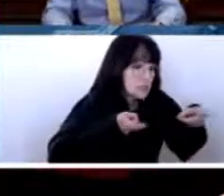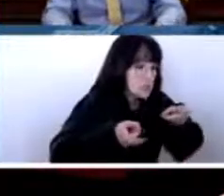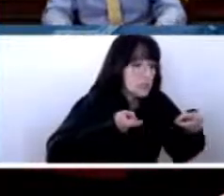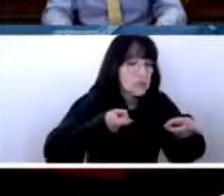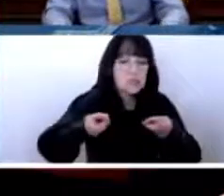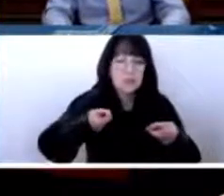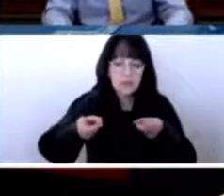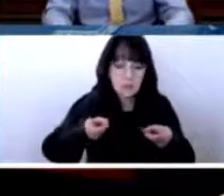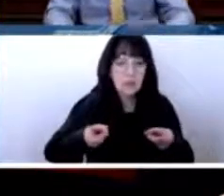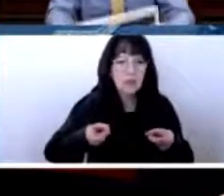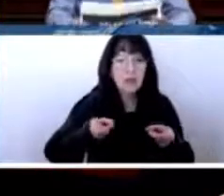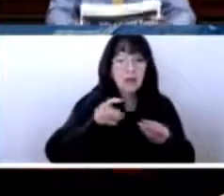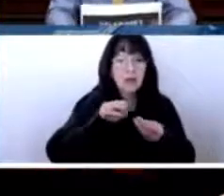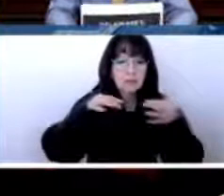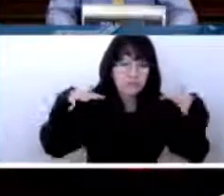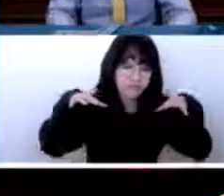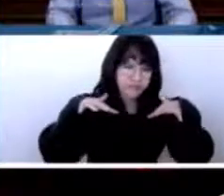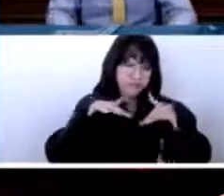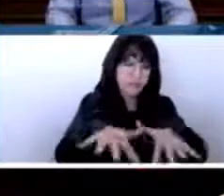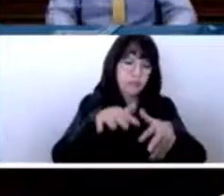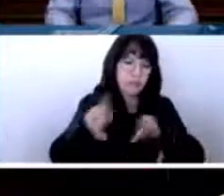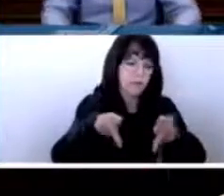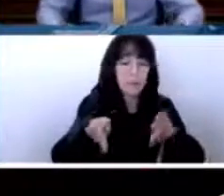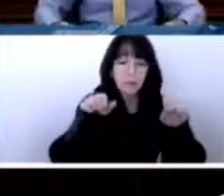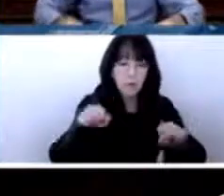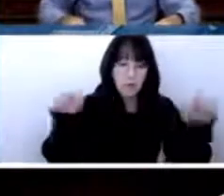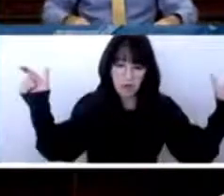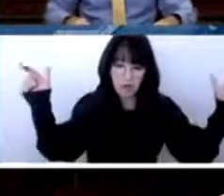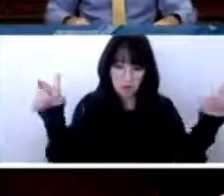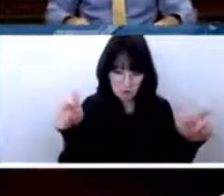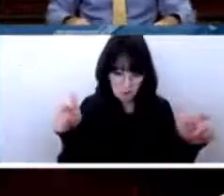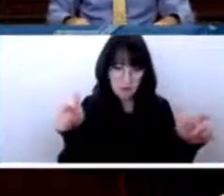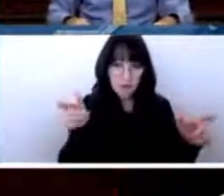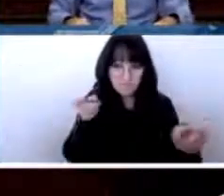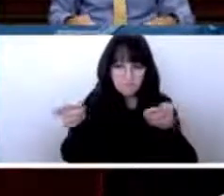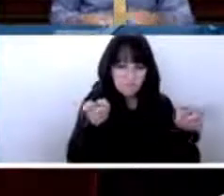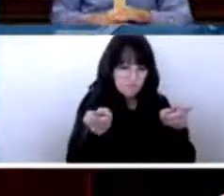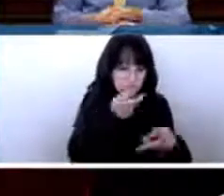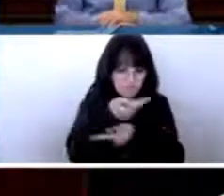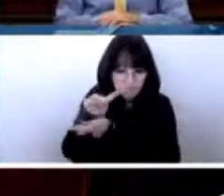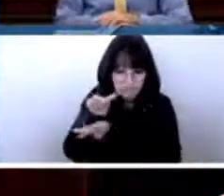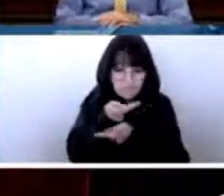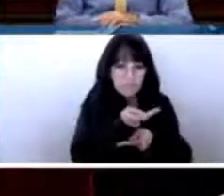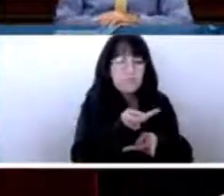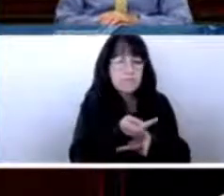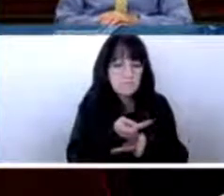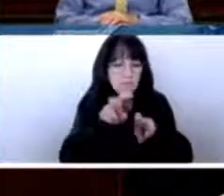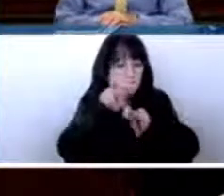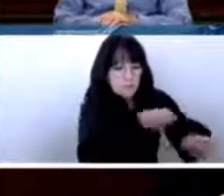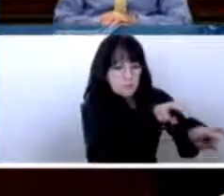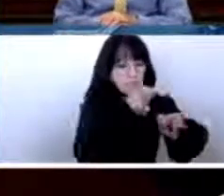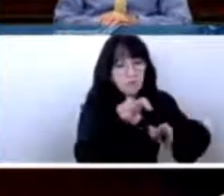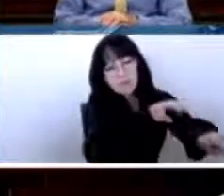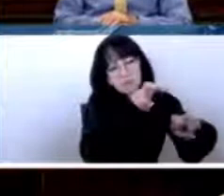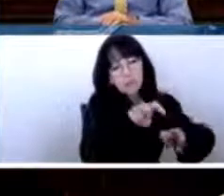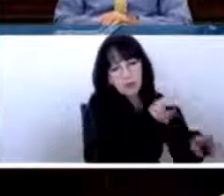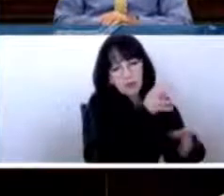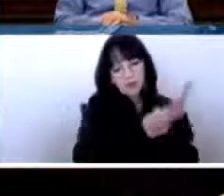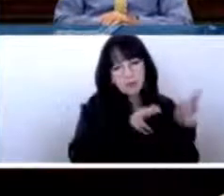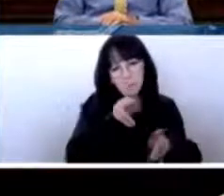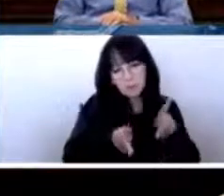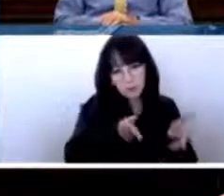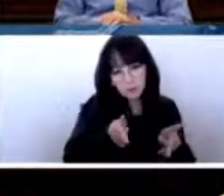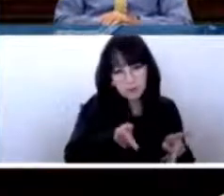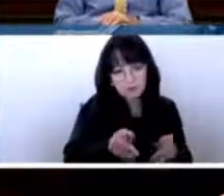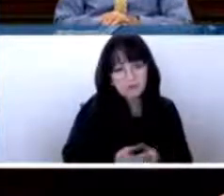press conferences, we've had doctors and personnel, physicians that work in our hospital settings, and we've